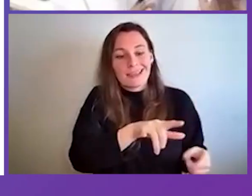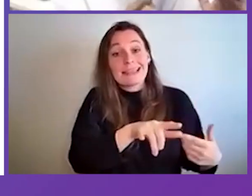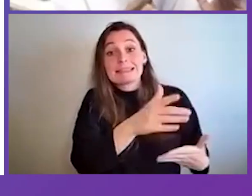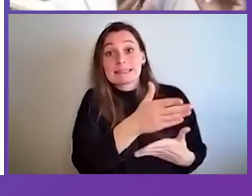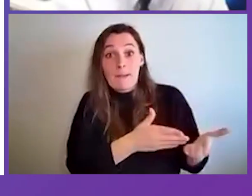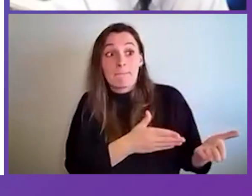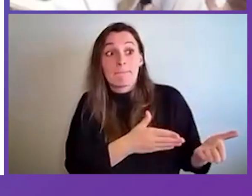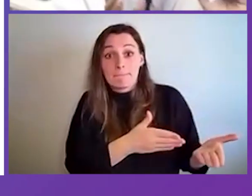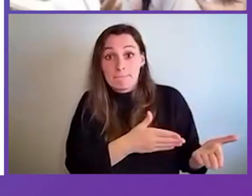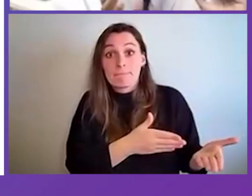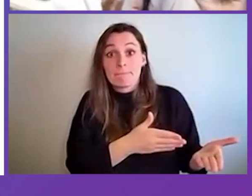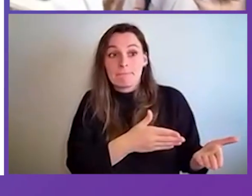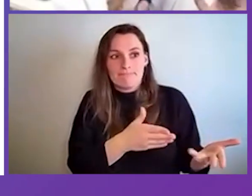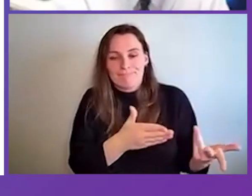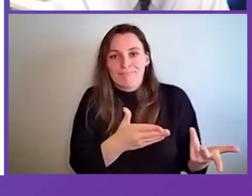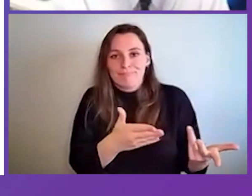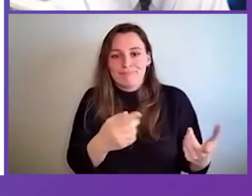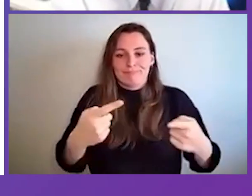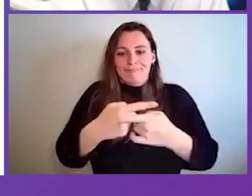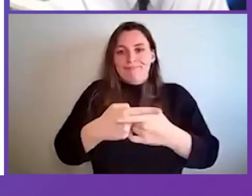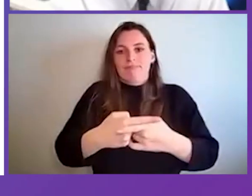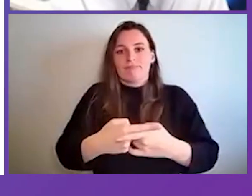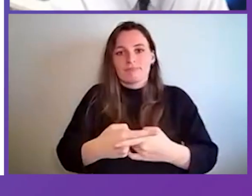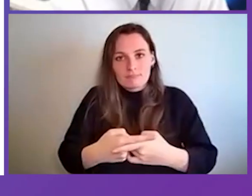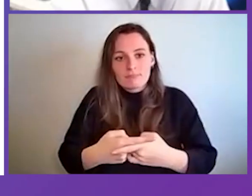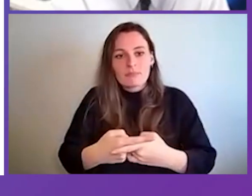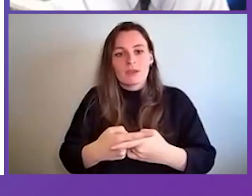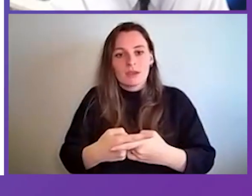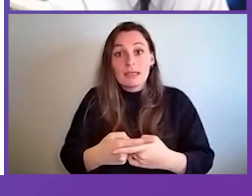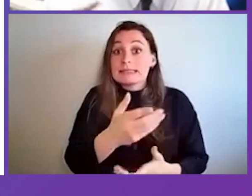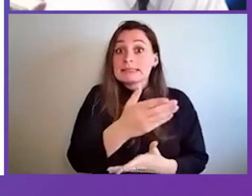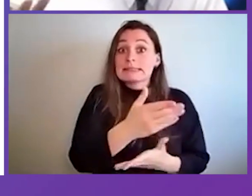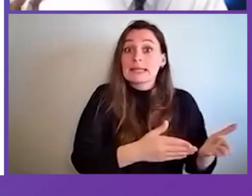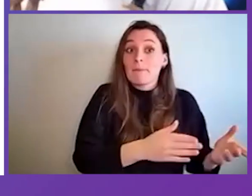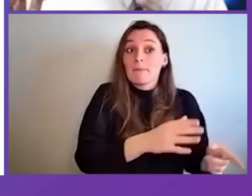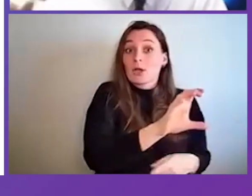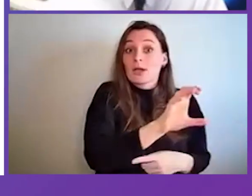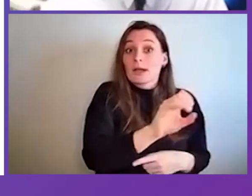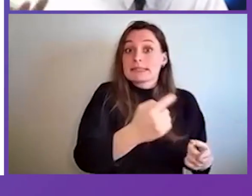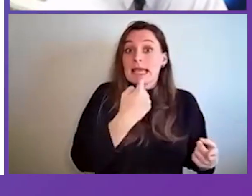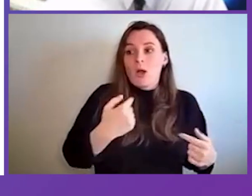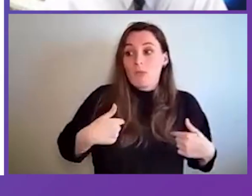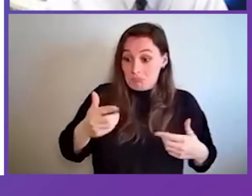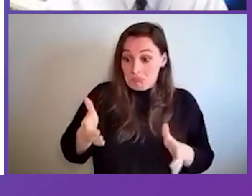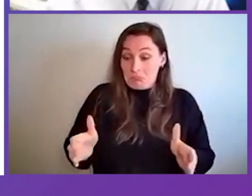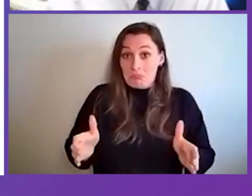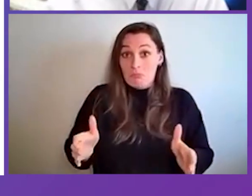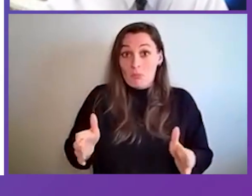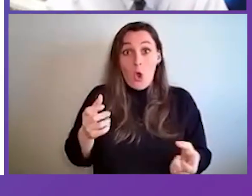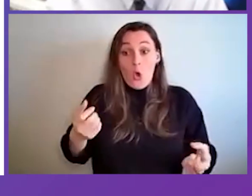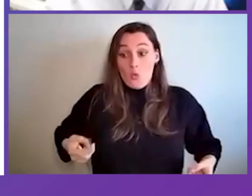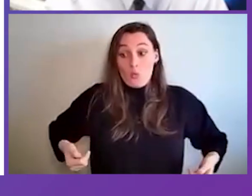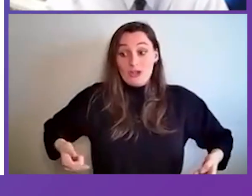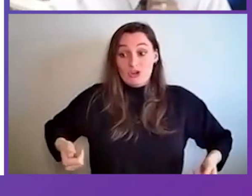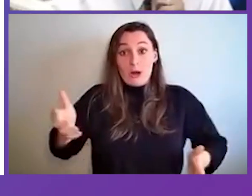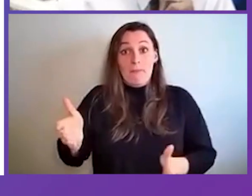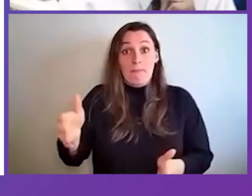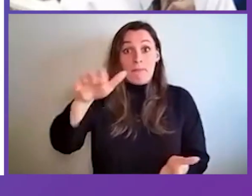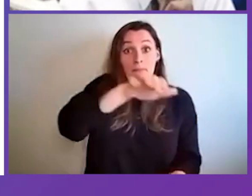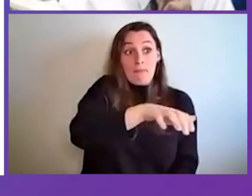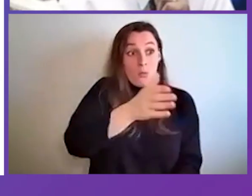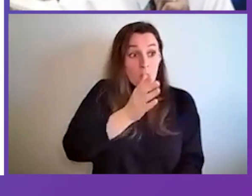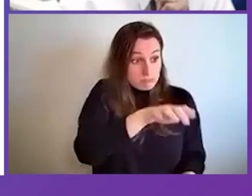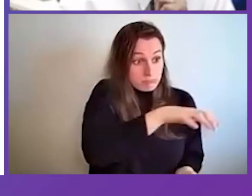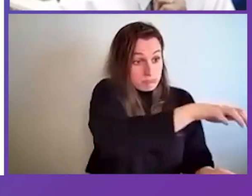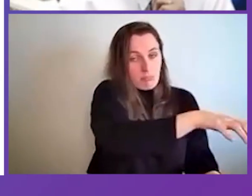that they will never turn a wheelchair on its side. Others will do it if they have to. So there's some